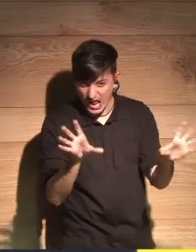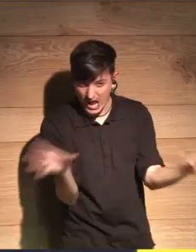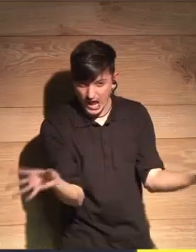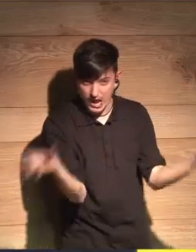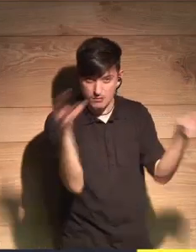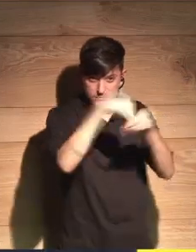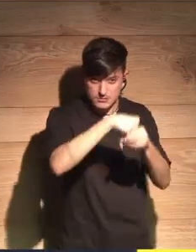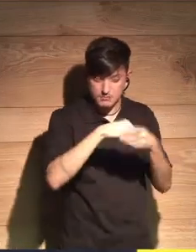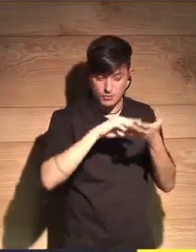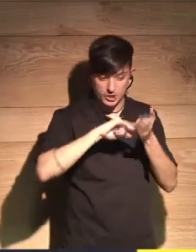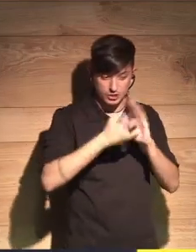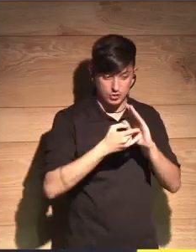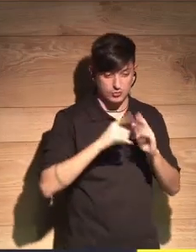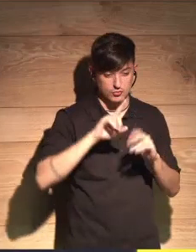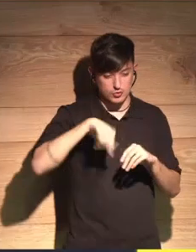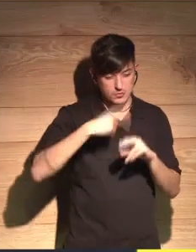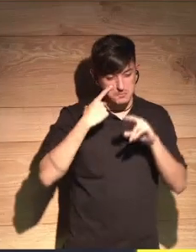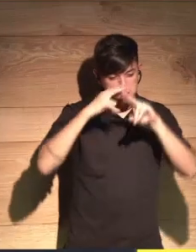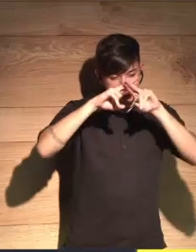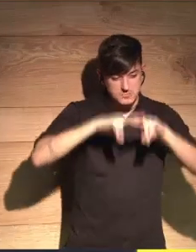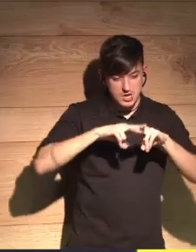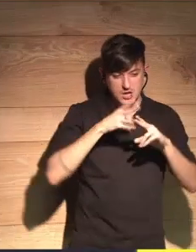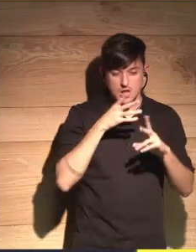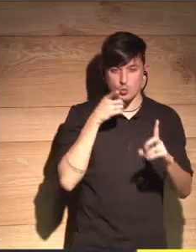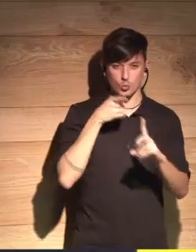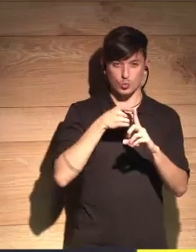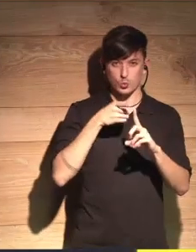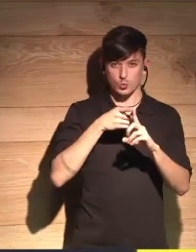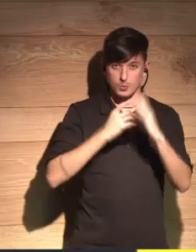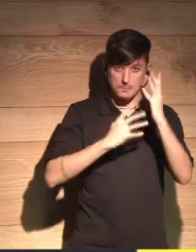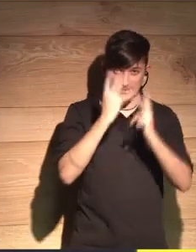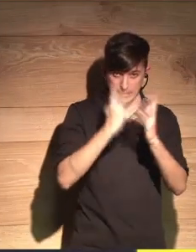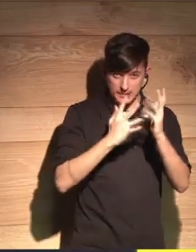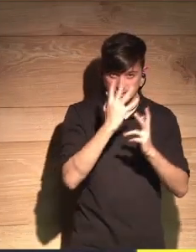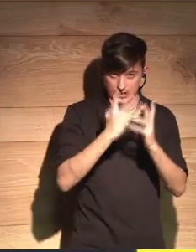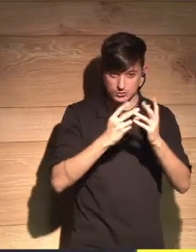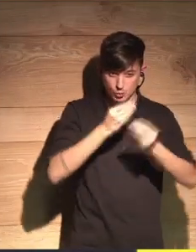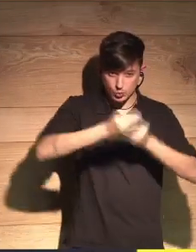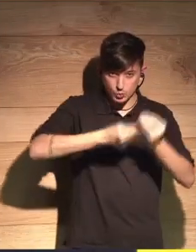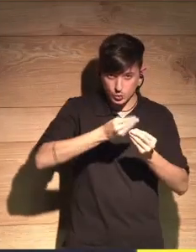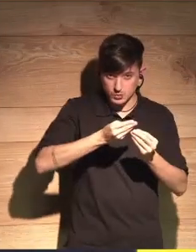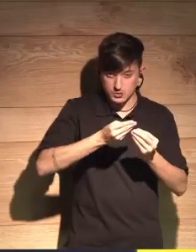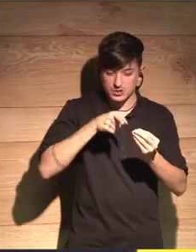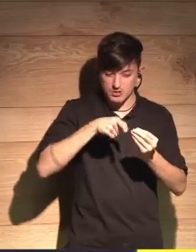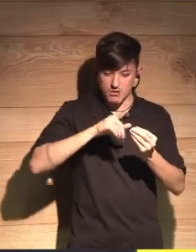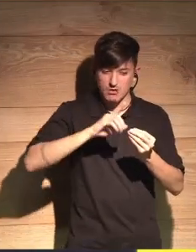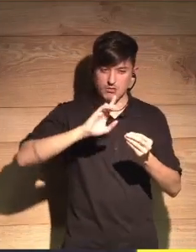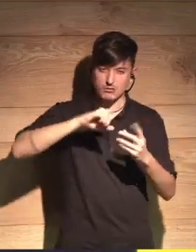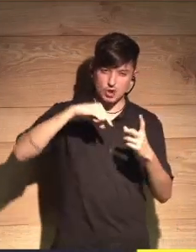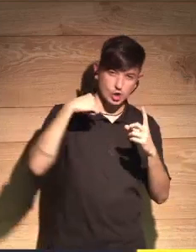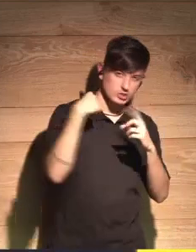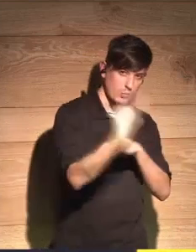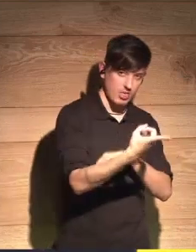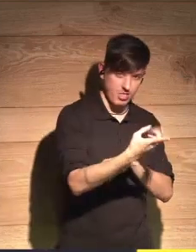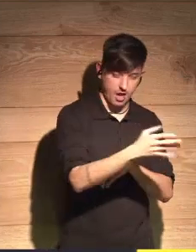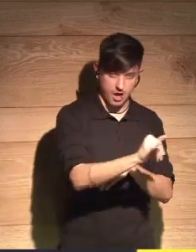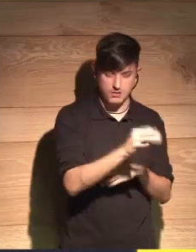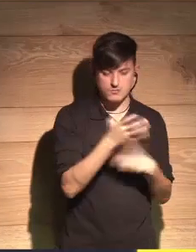project including different parts of the world, where we have seen how the use of algorithm